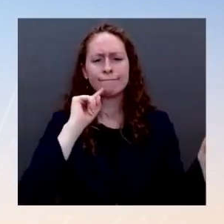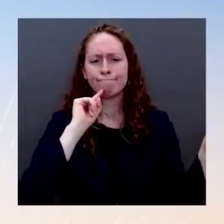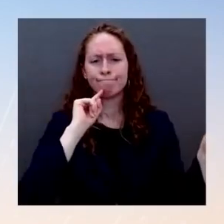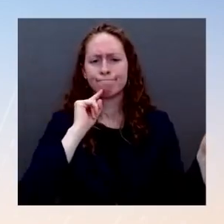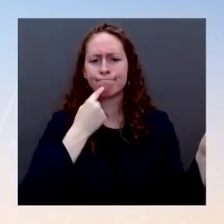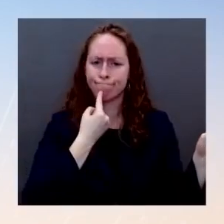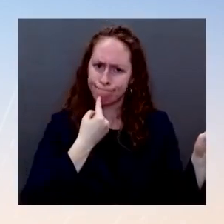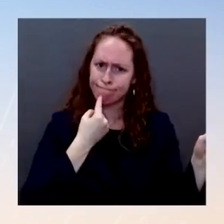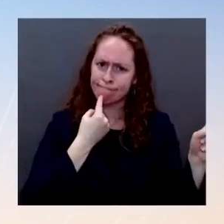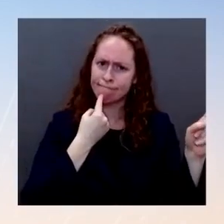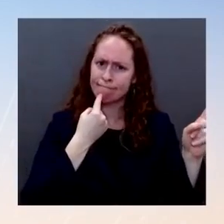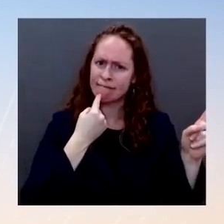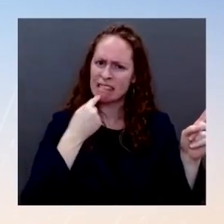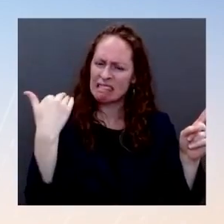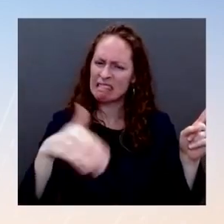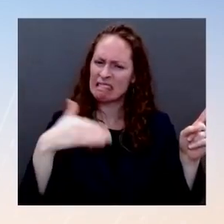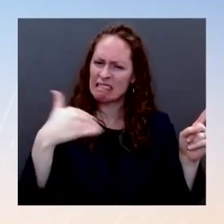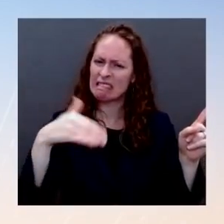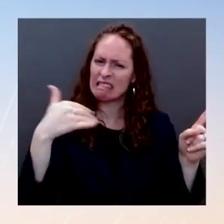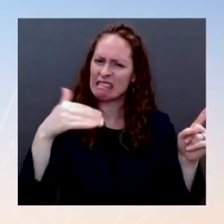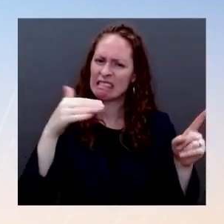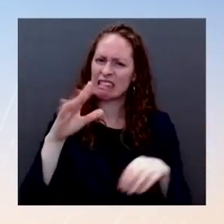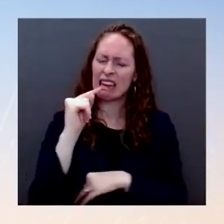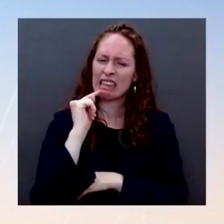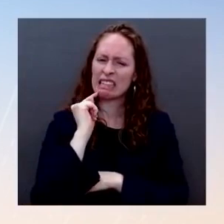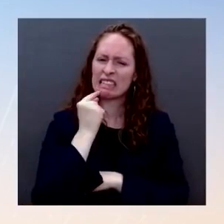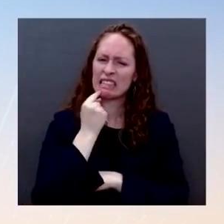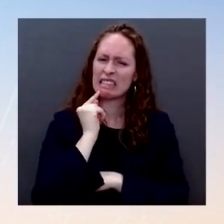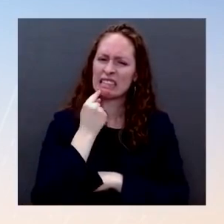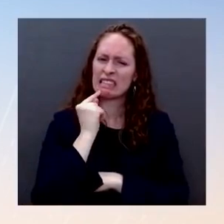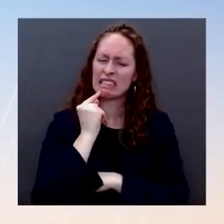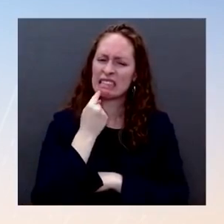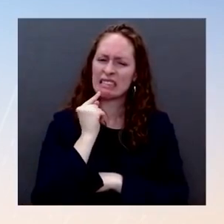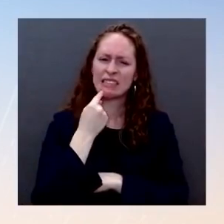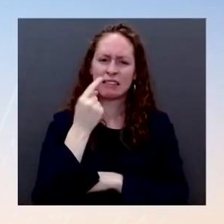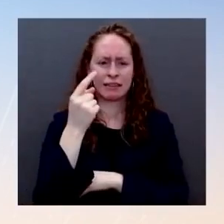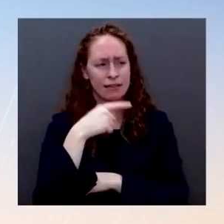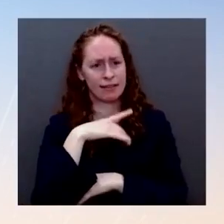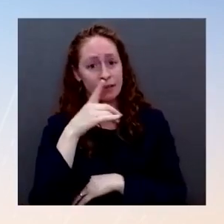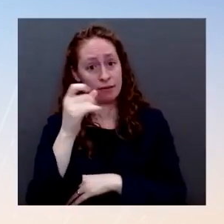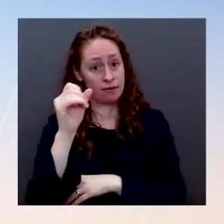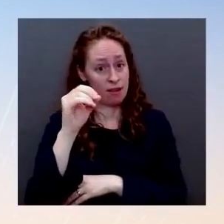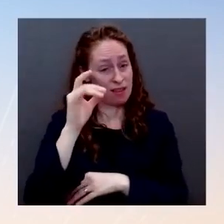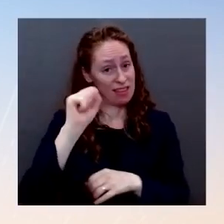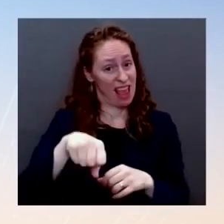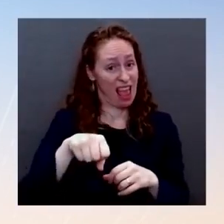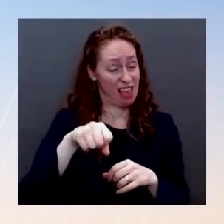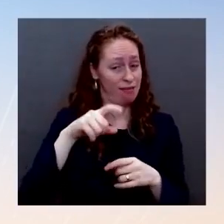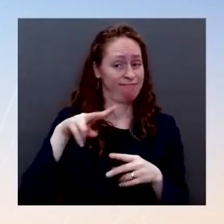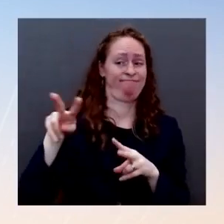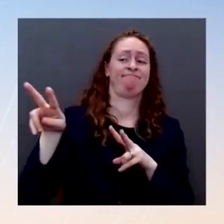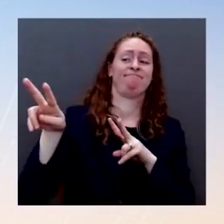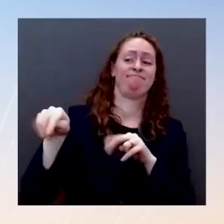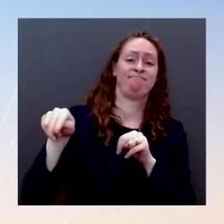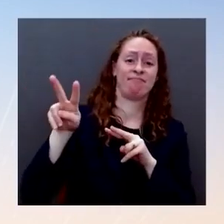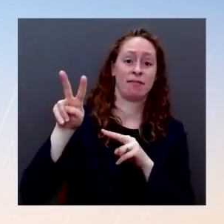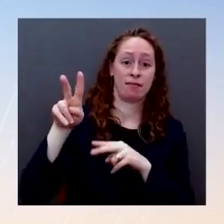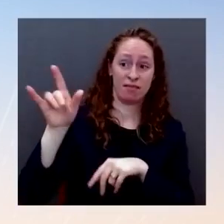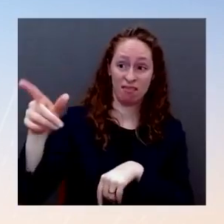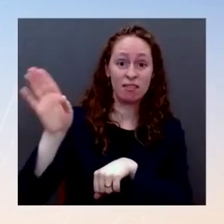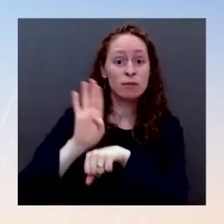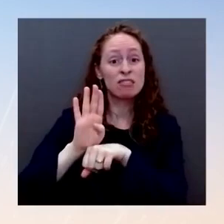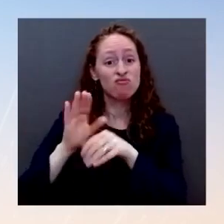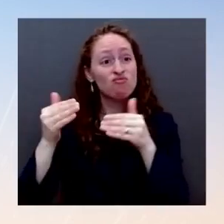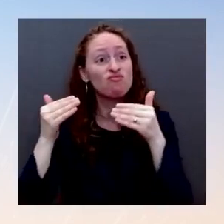United States, but in Europe and around the world. And we've been clear about our views on the ongoing genocide and crimes against humanity in Xinjiang. We will continue to